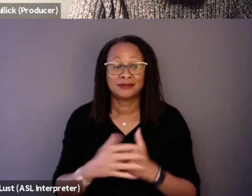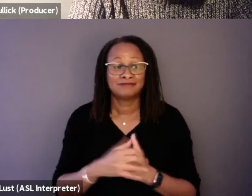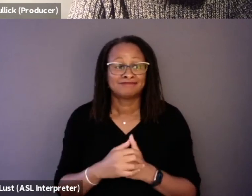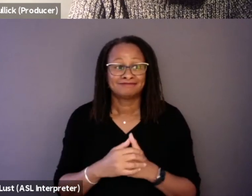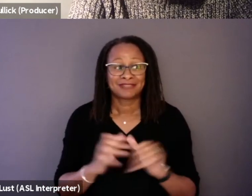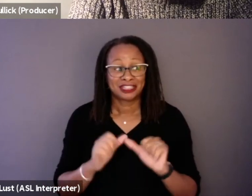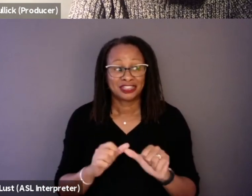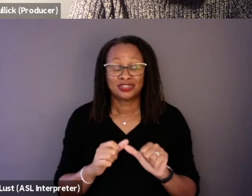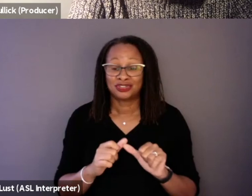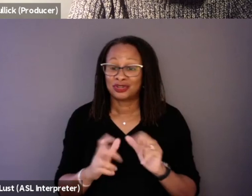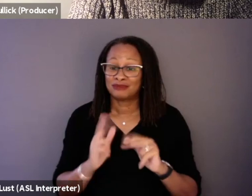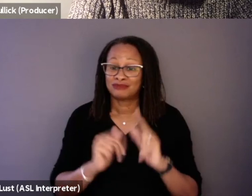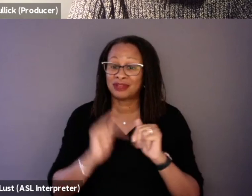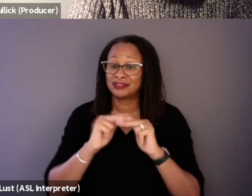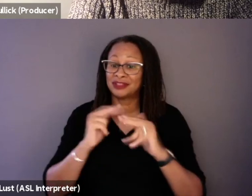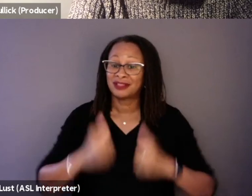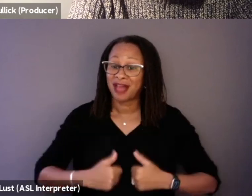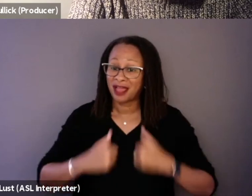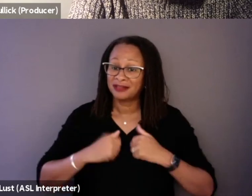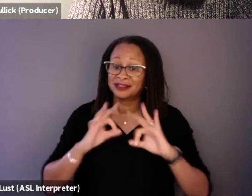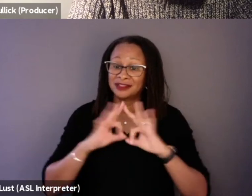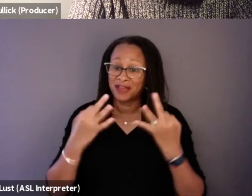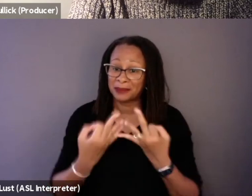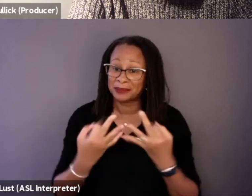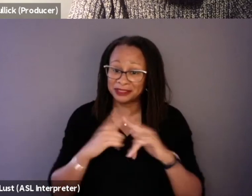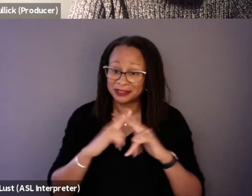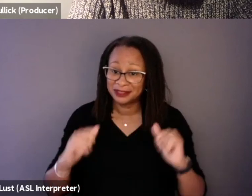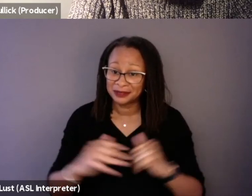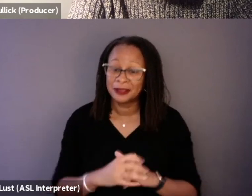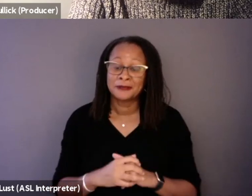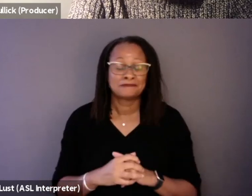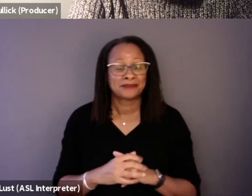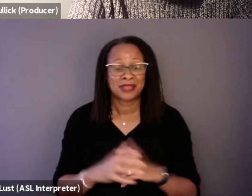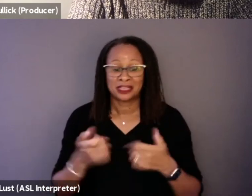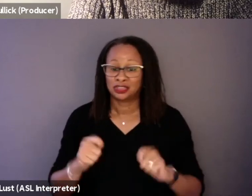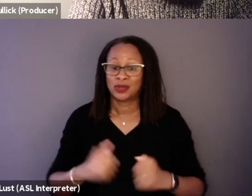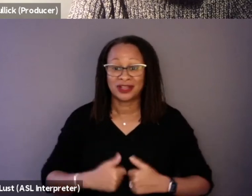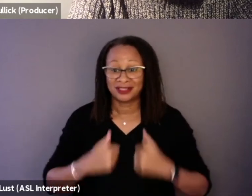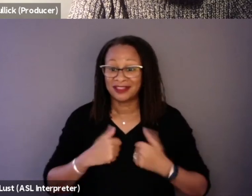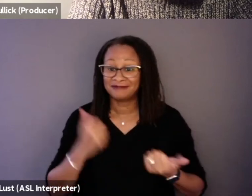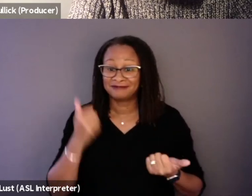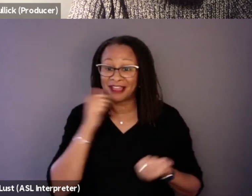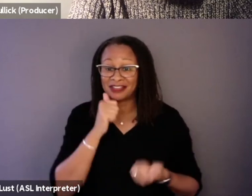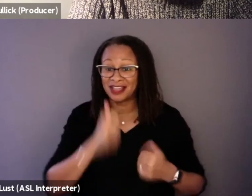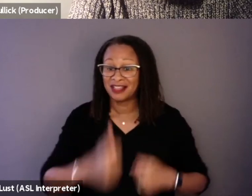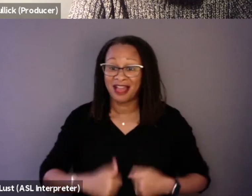through and building lives and families and trying to live ordinary lives.